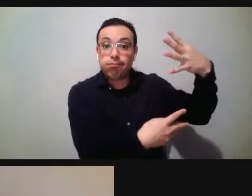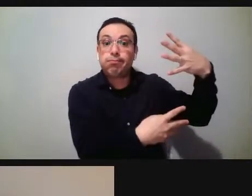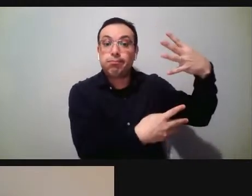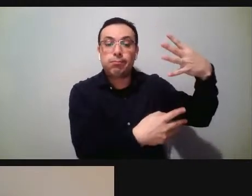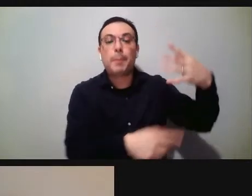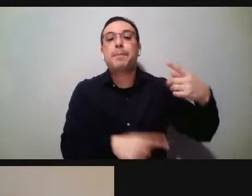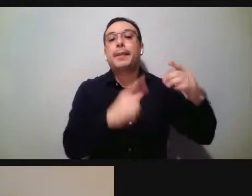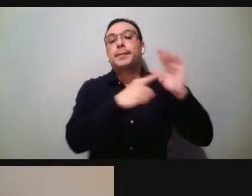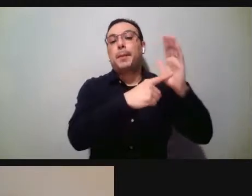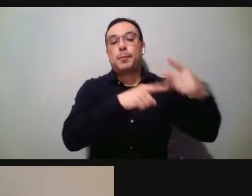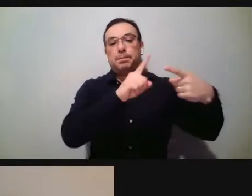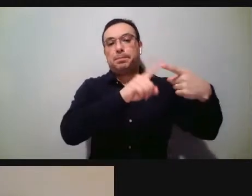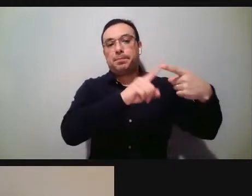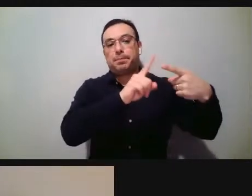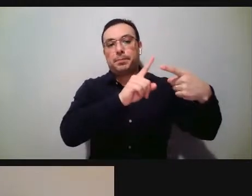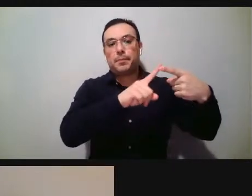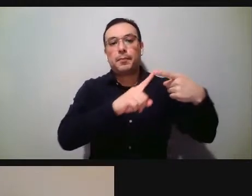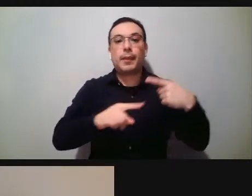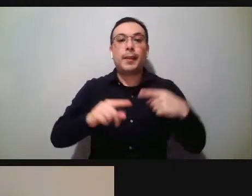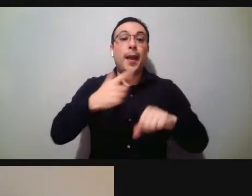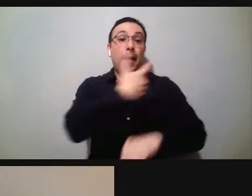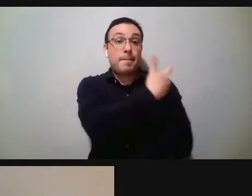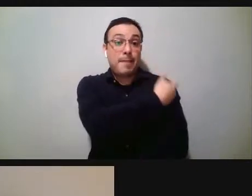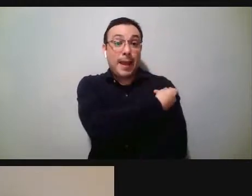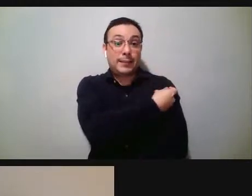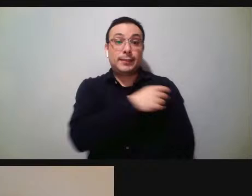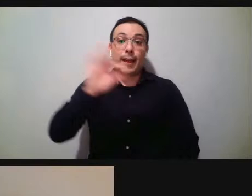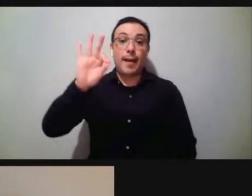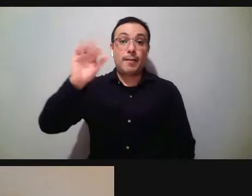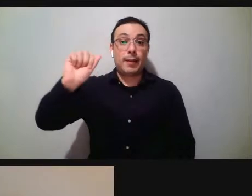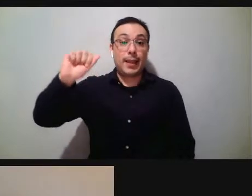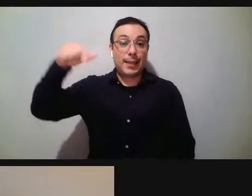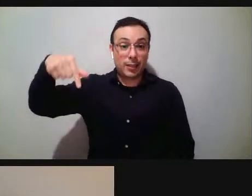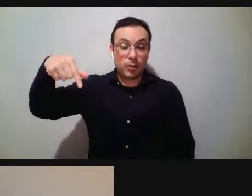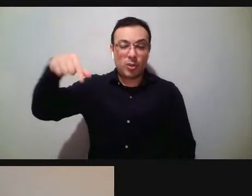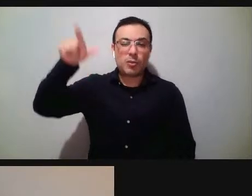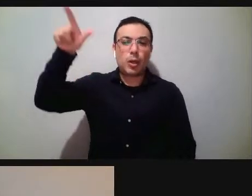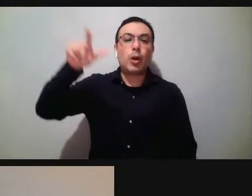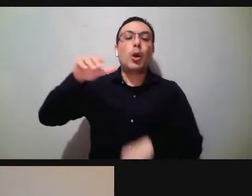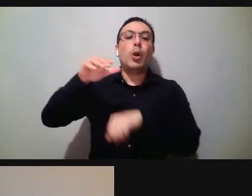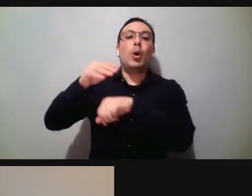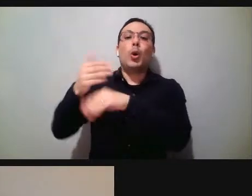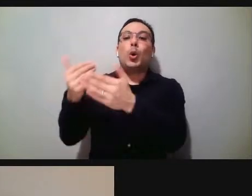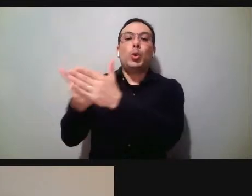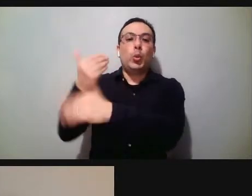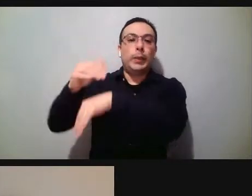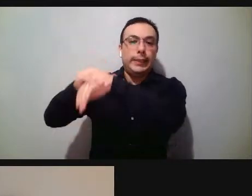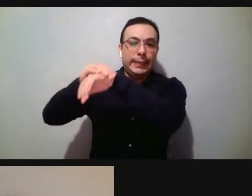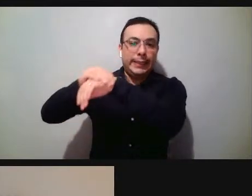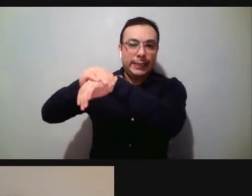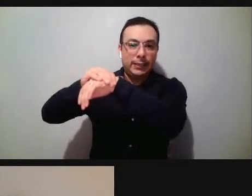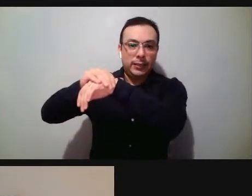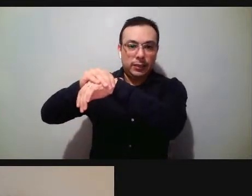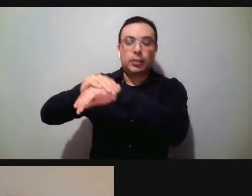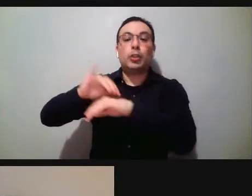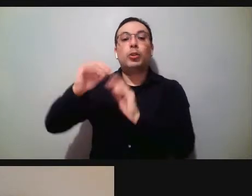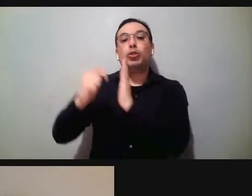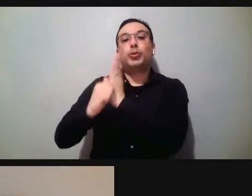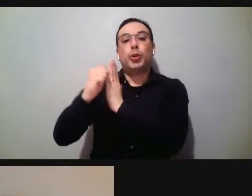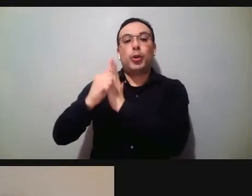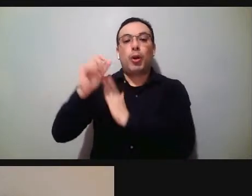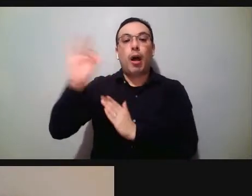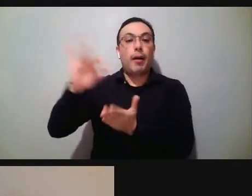vaccine frequently asked questions on the New England Journal of Medicine site. If you Google New England Journal of